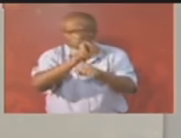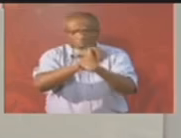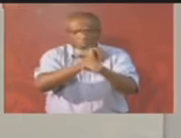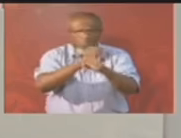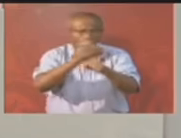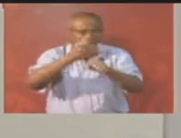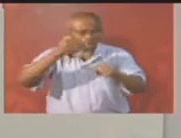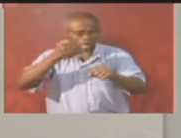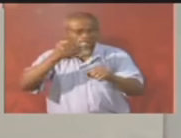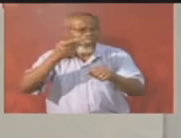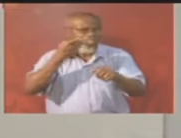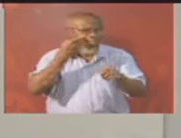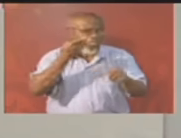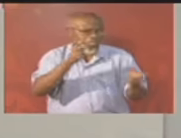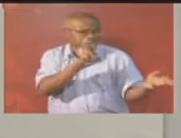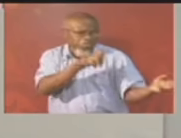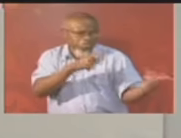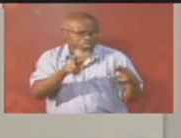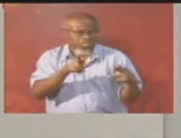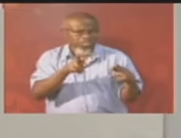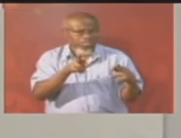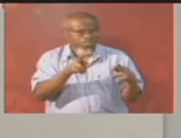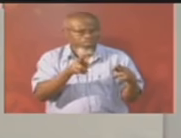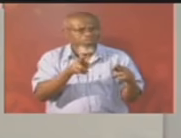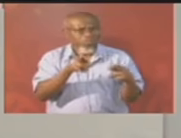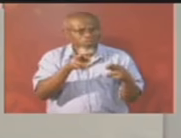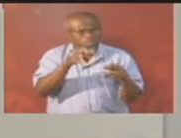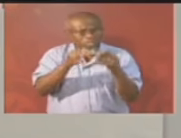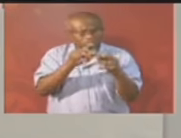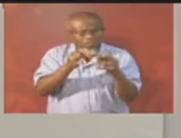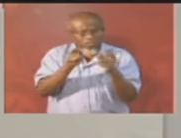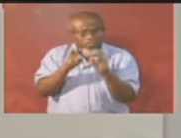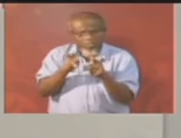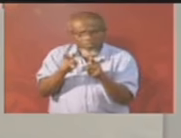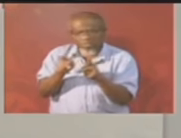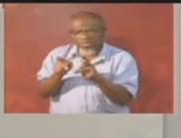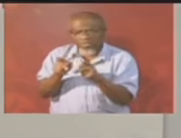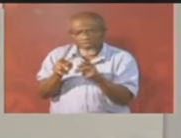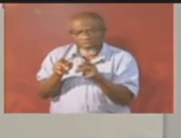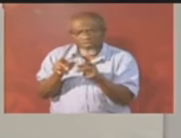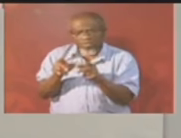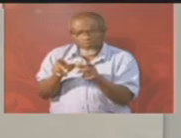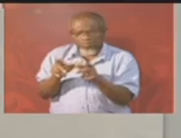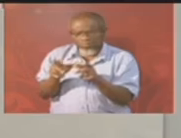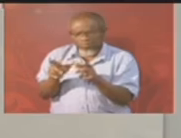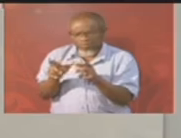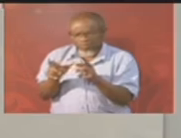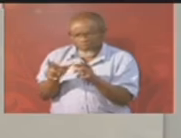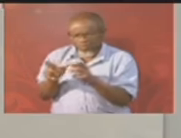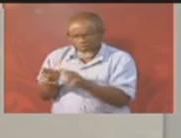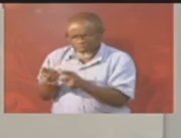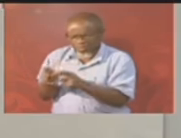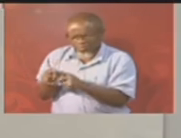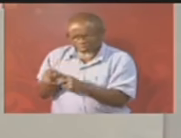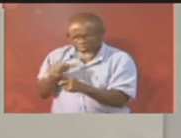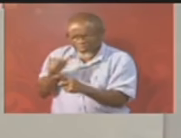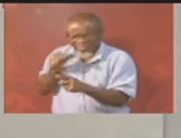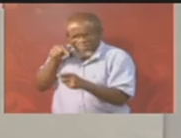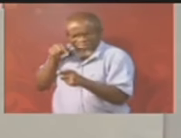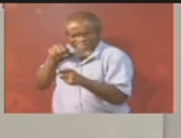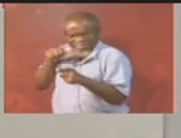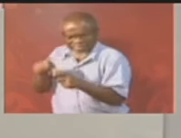that quarantine, so to speak, being breached, people moving around when they shouldn't move around, etc., which we have had reports of having